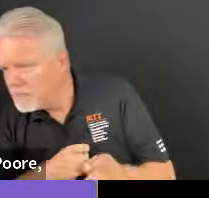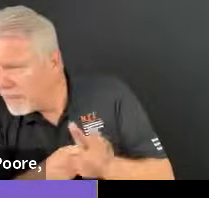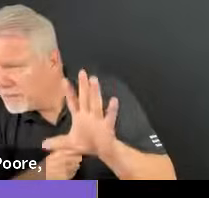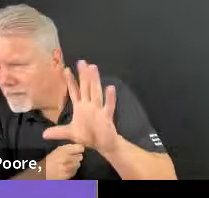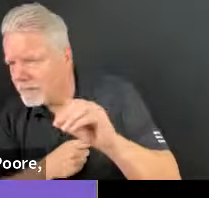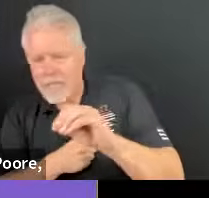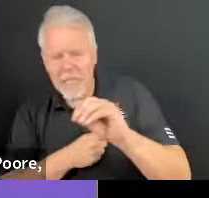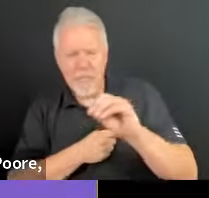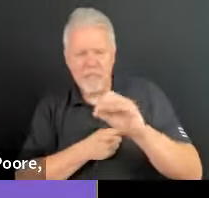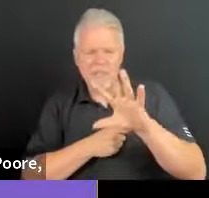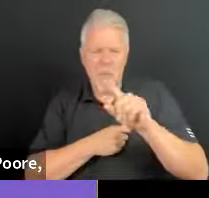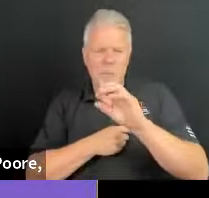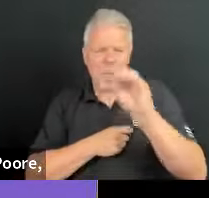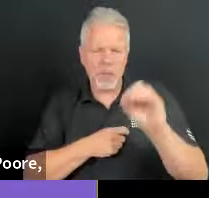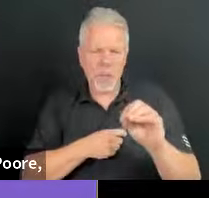decline from